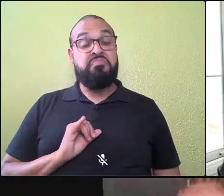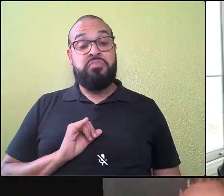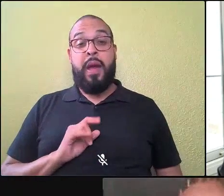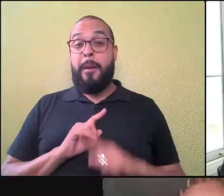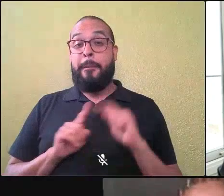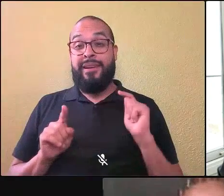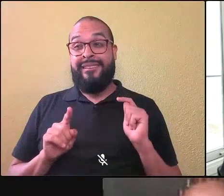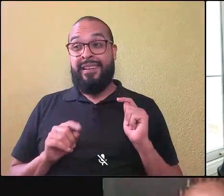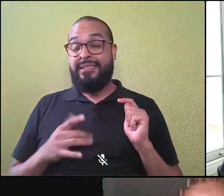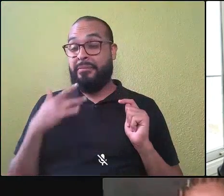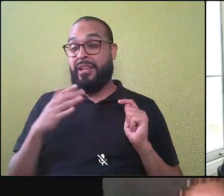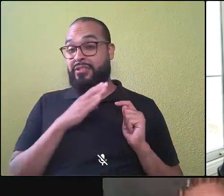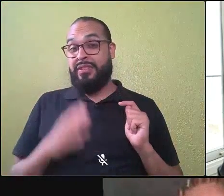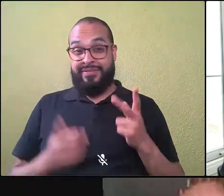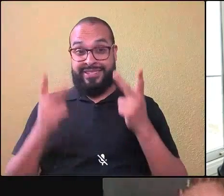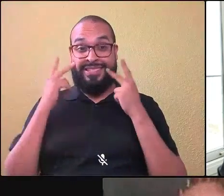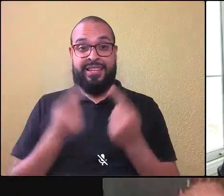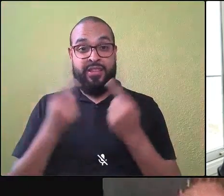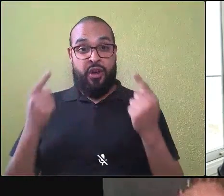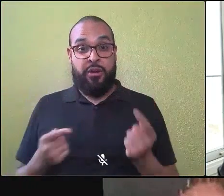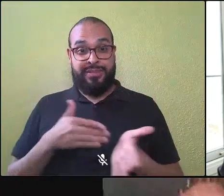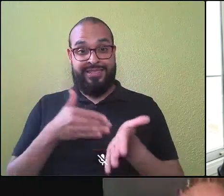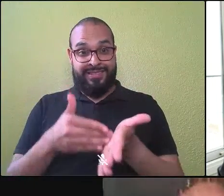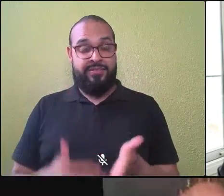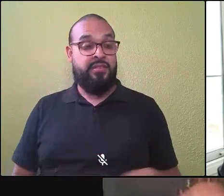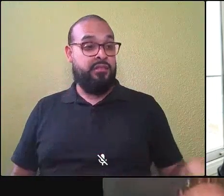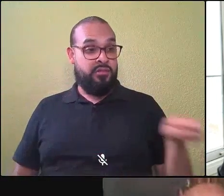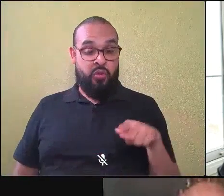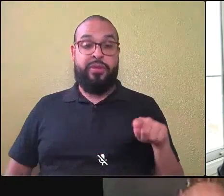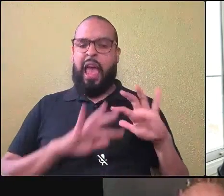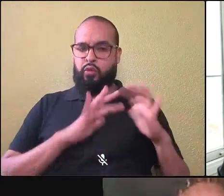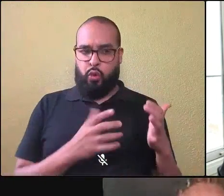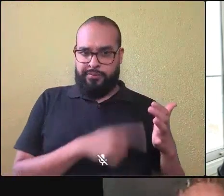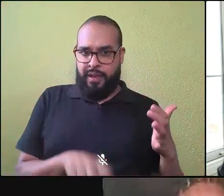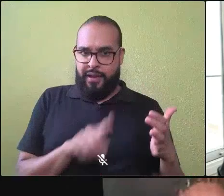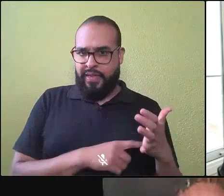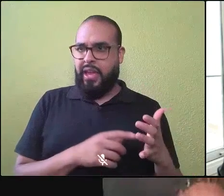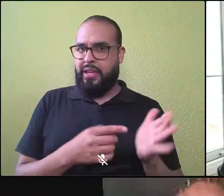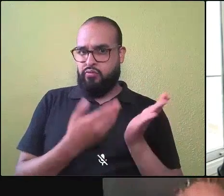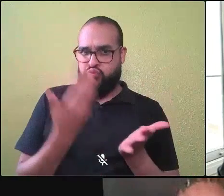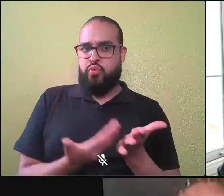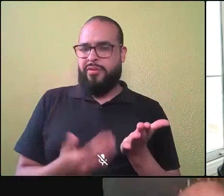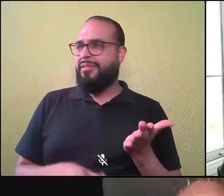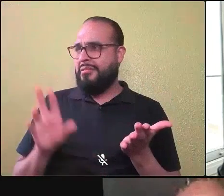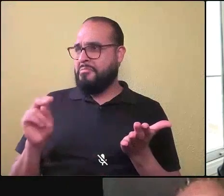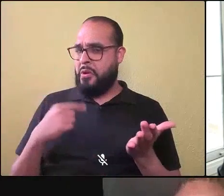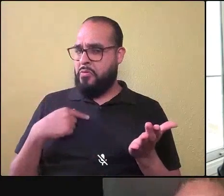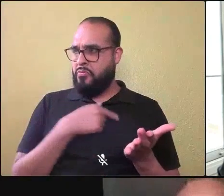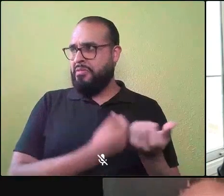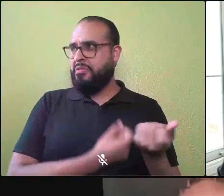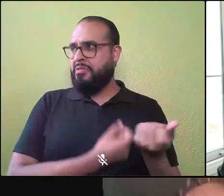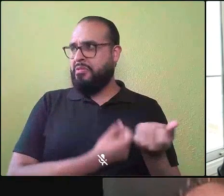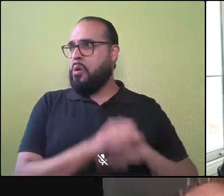right? It's exactly what our group is about, right? Really being there for each other, the story